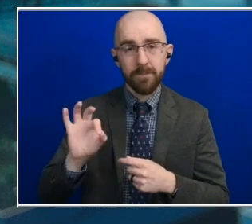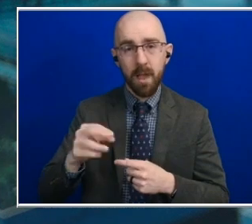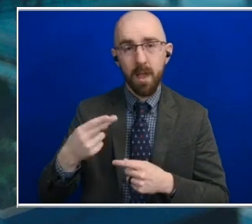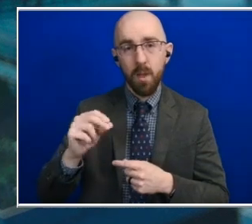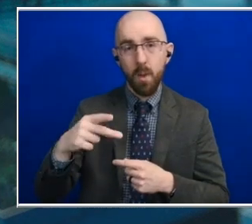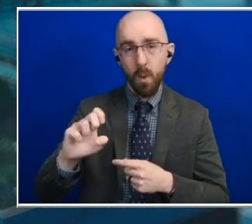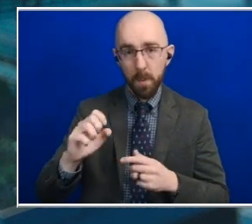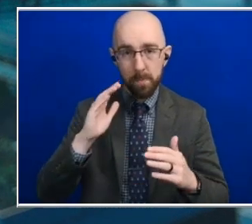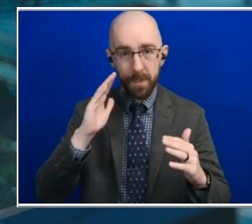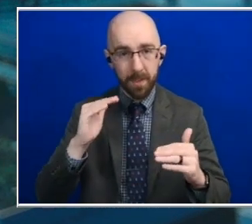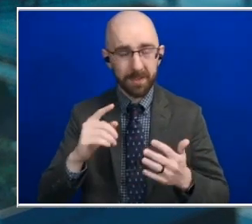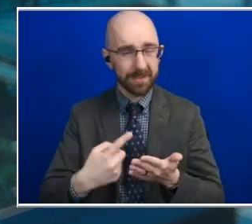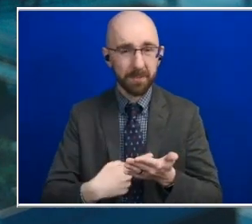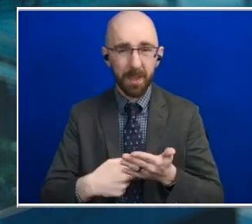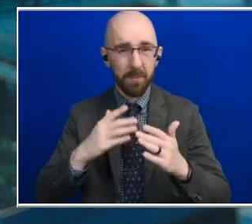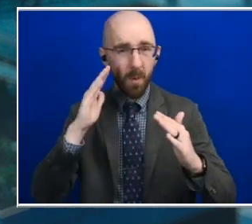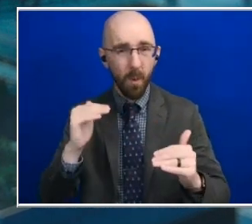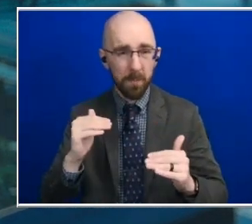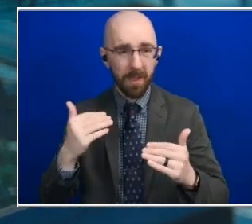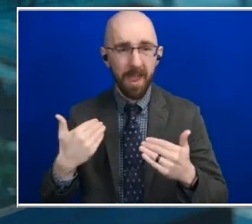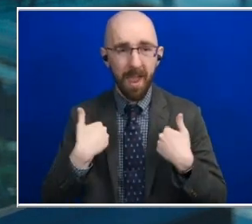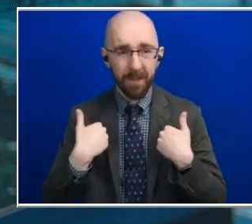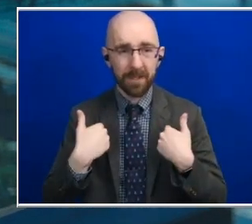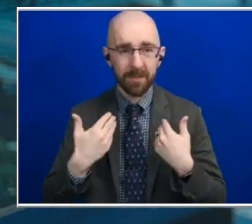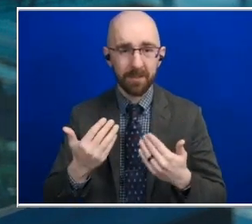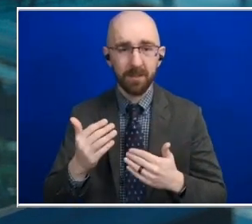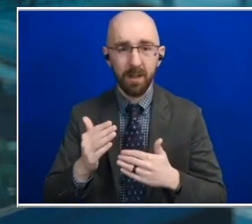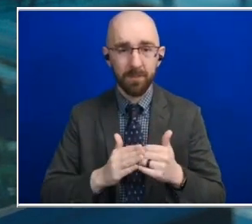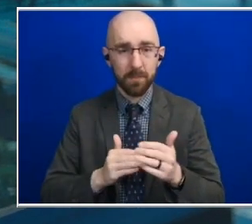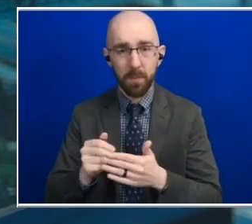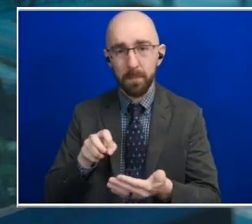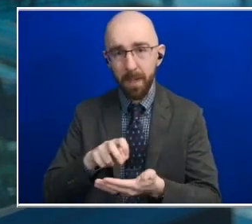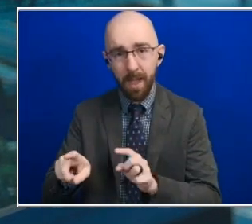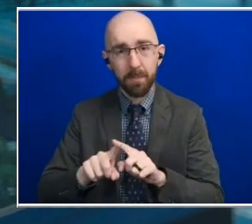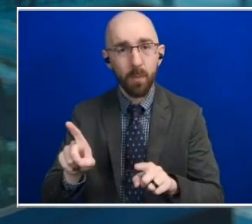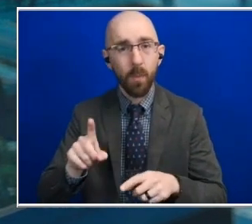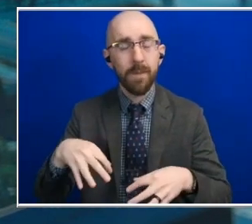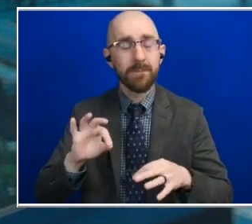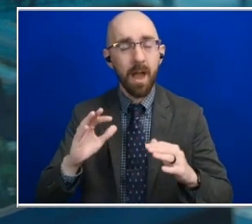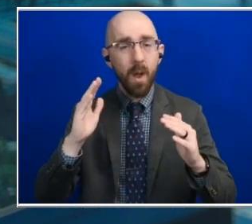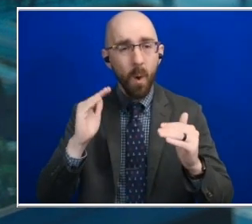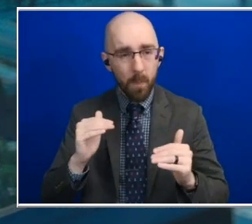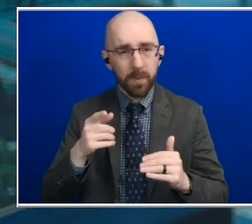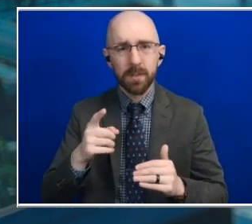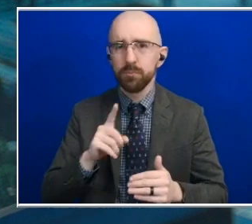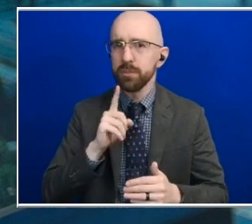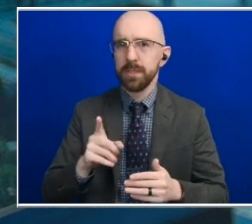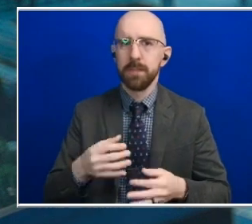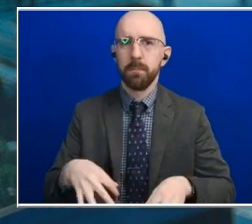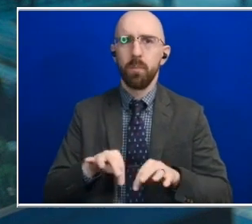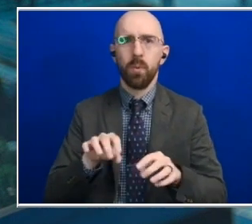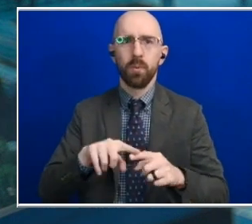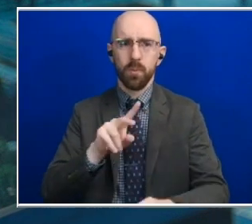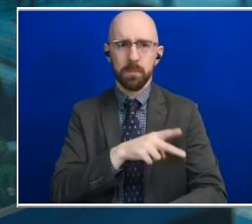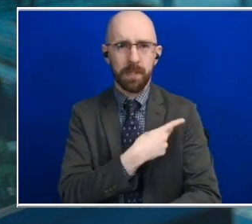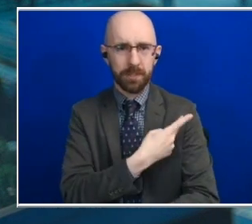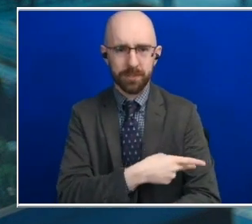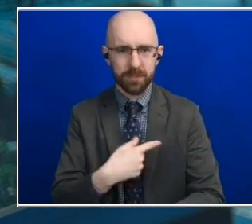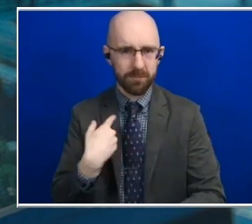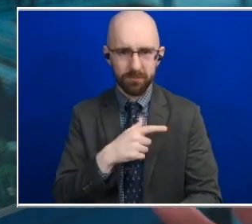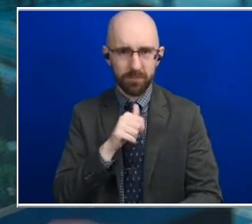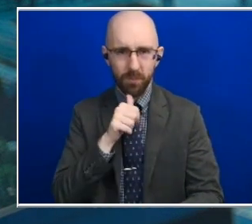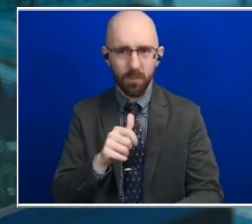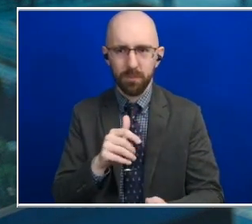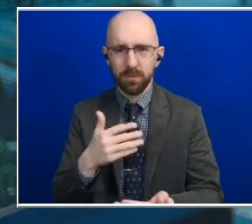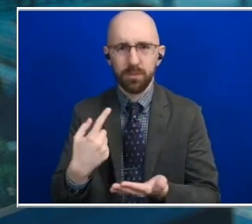is having a comfortable death, but where you find hope is incredibly important to a patient. I'm not sure we ever talk about it enough, and I